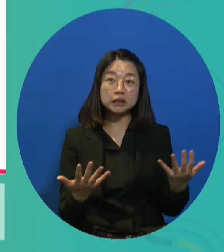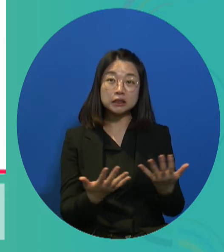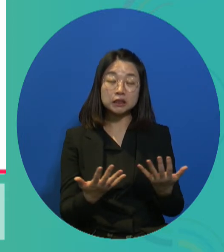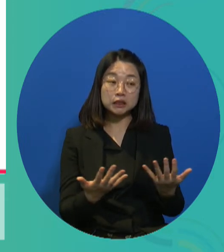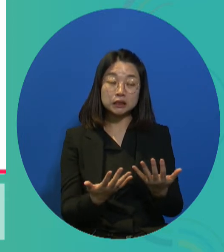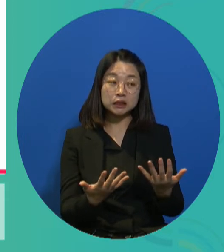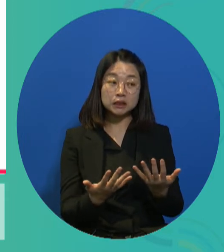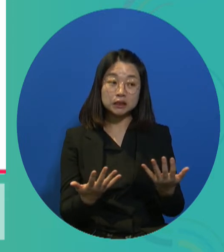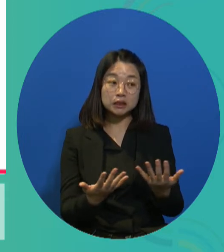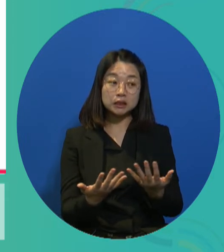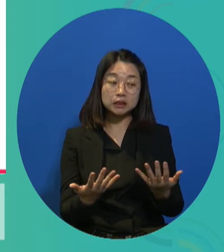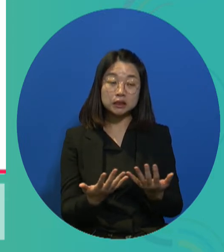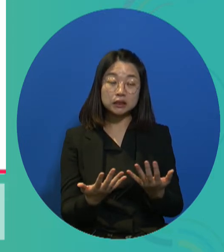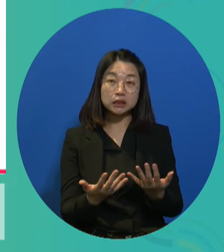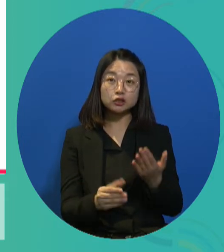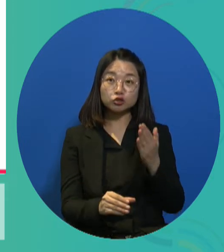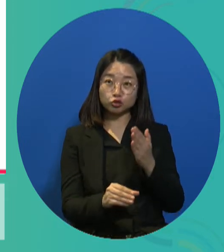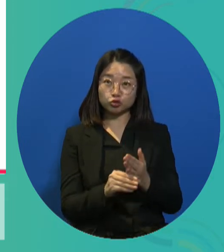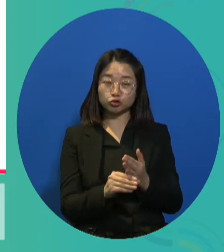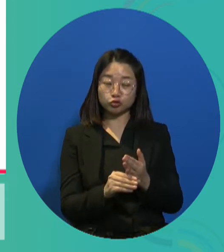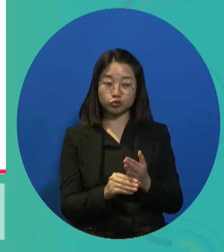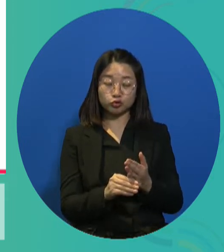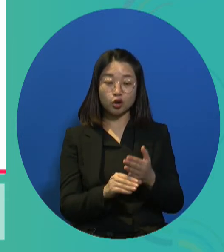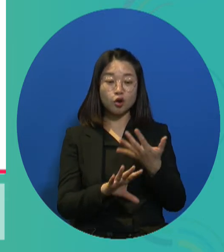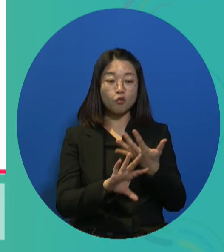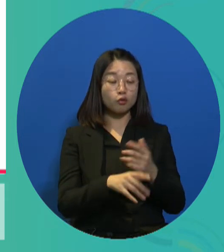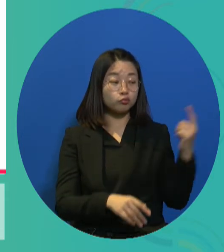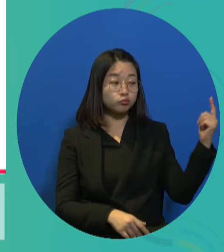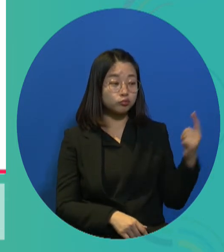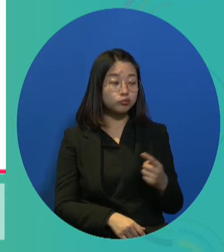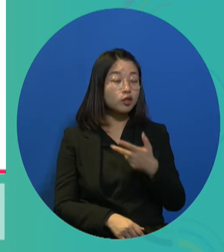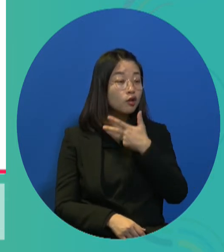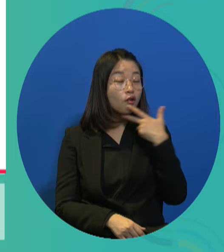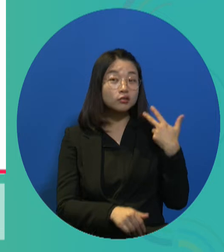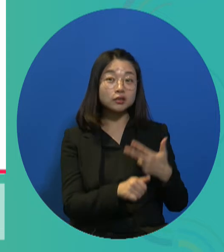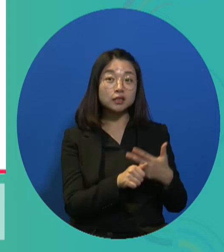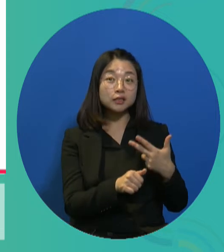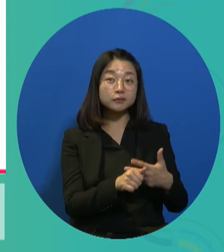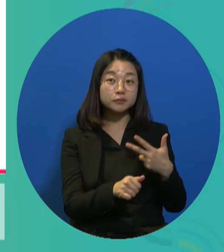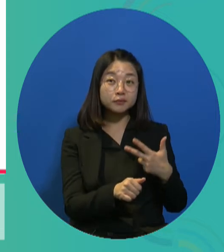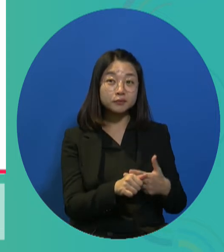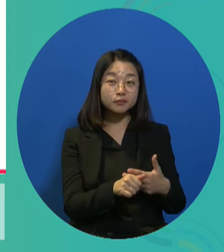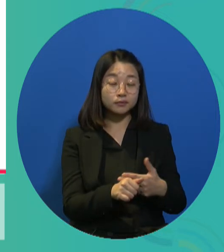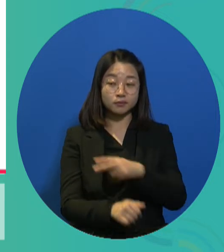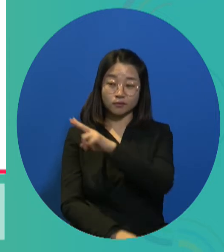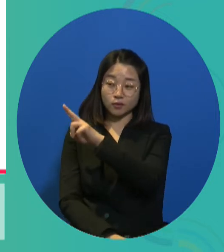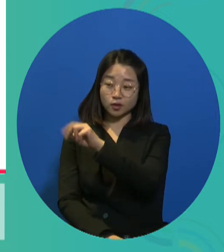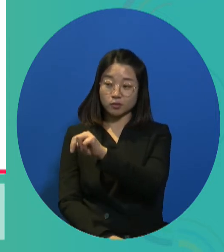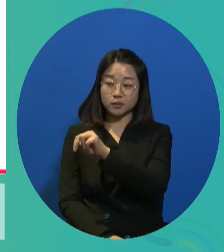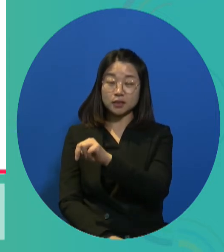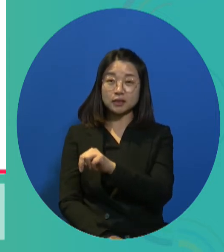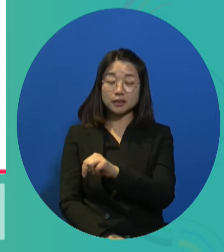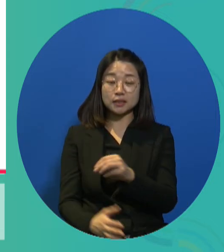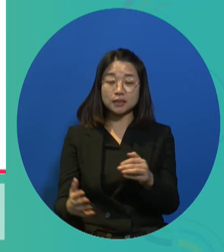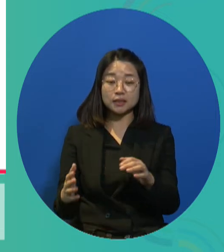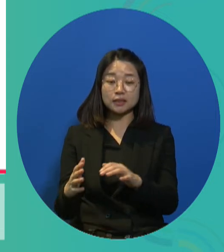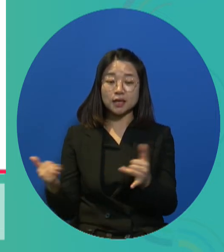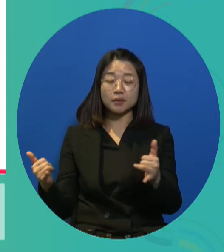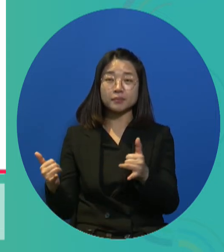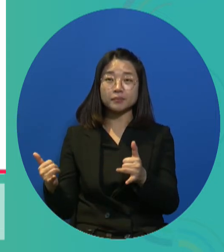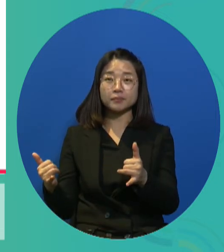when there was a native English-speaking teacher,